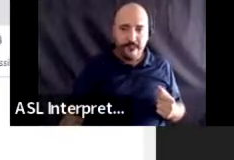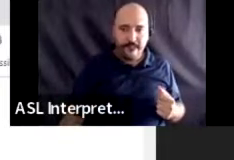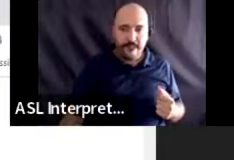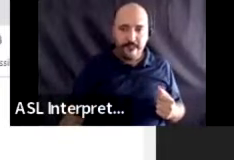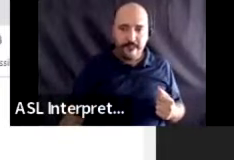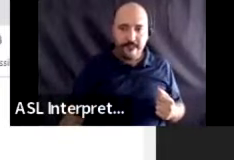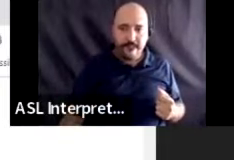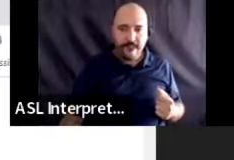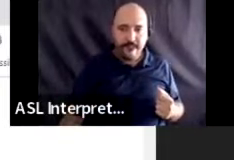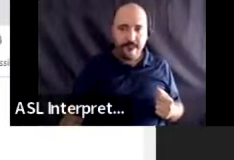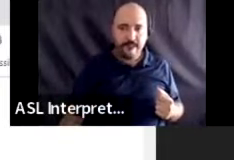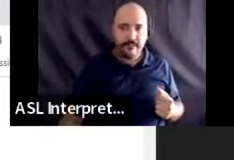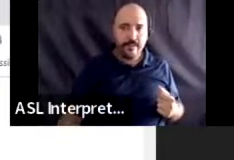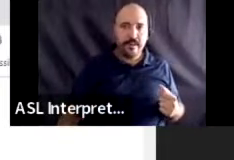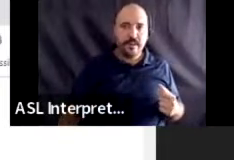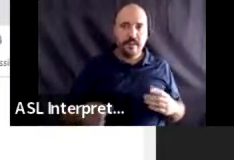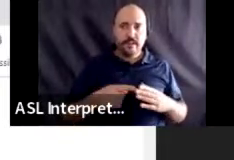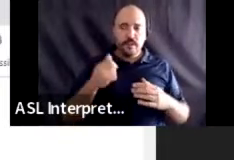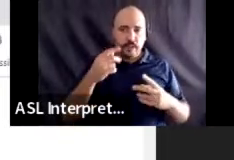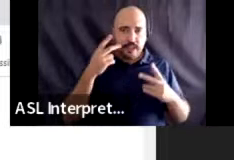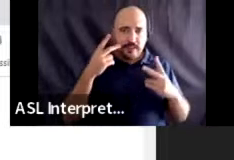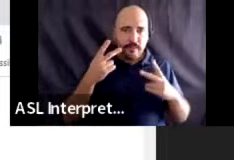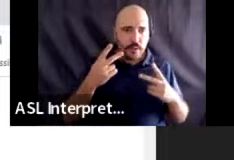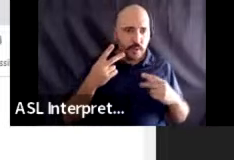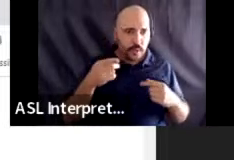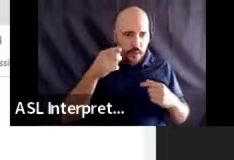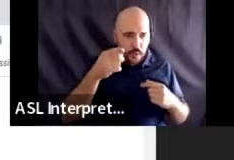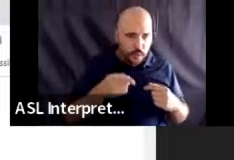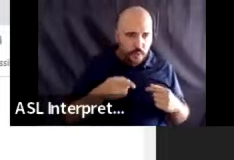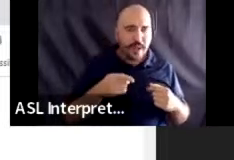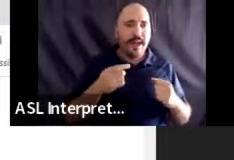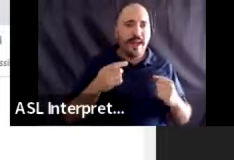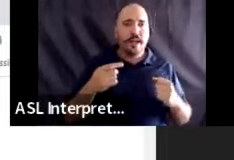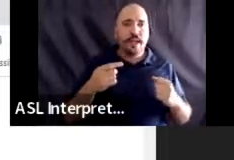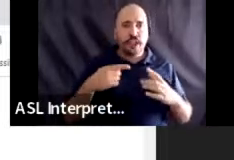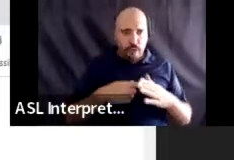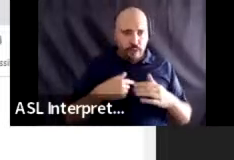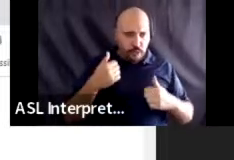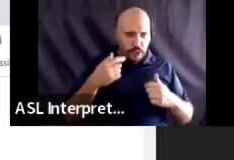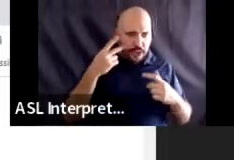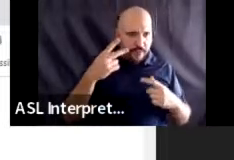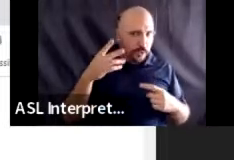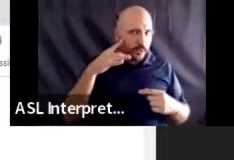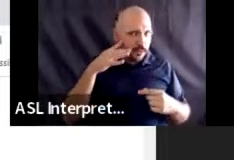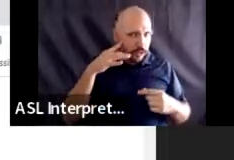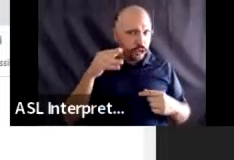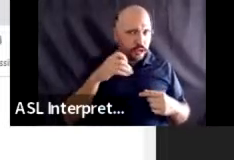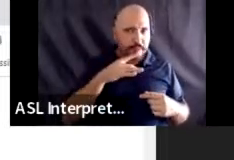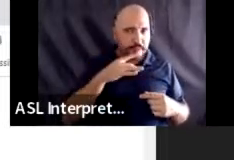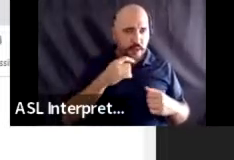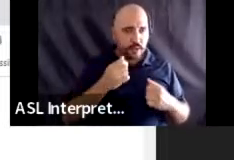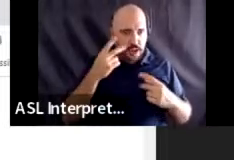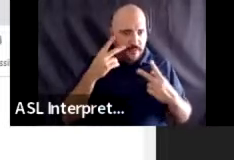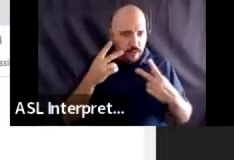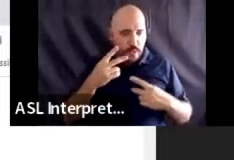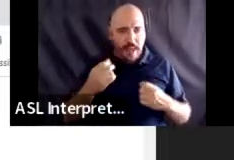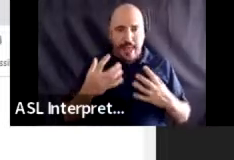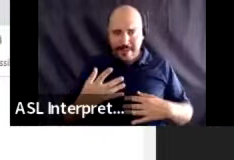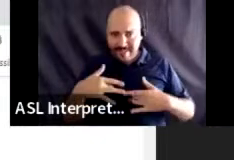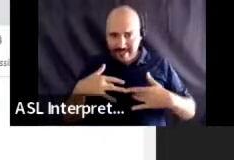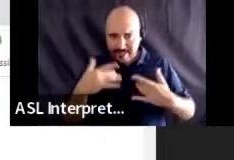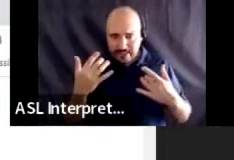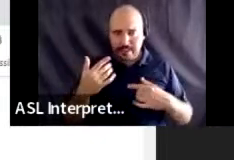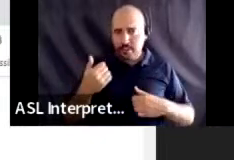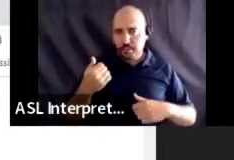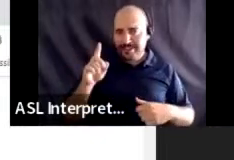in, how many events, and the date, right? List of That 4 is items. associated